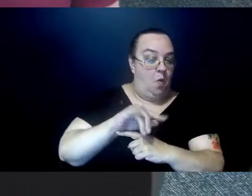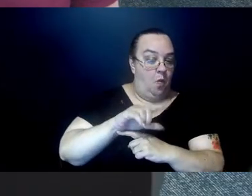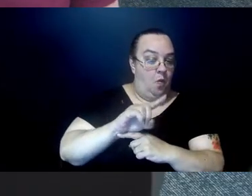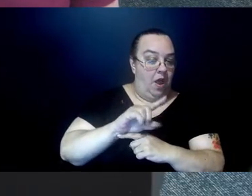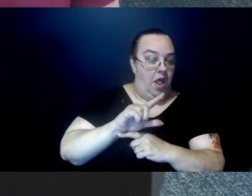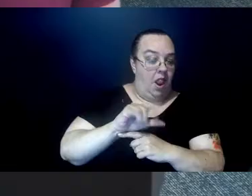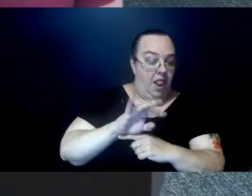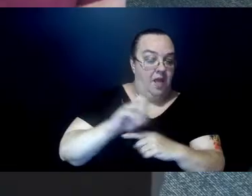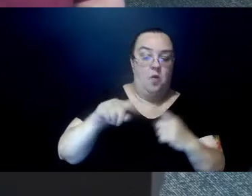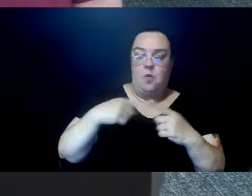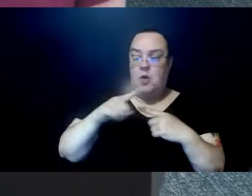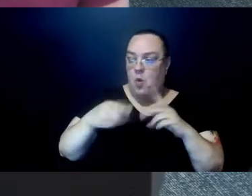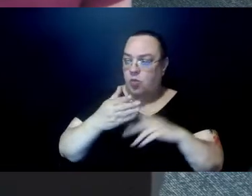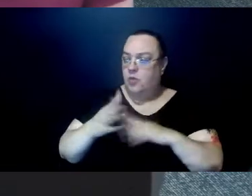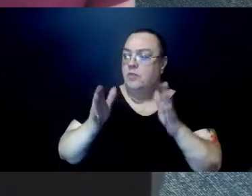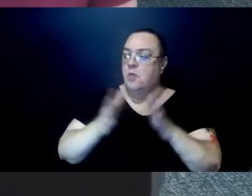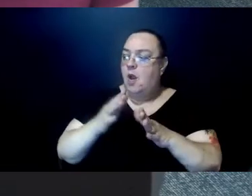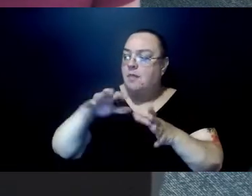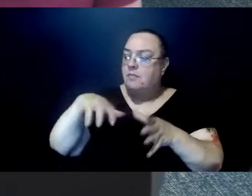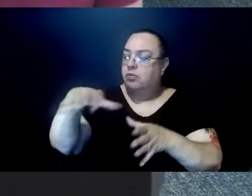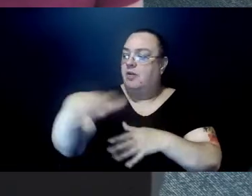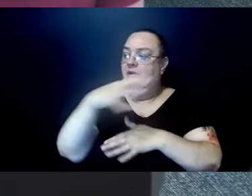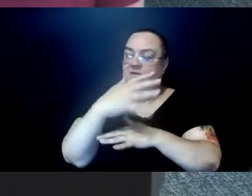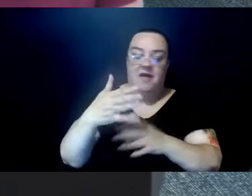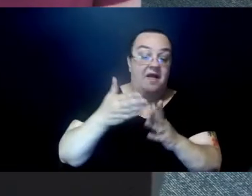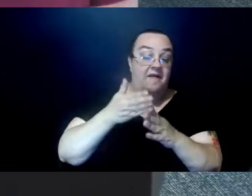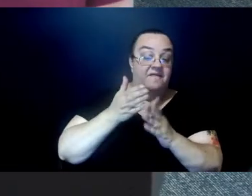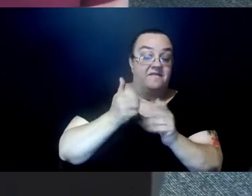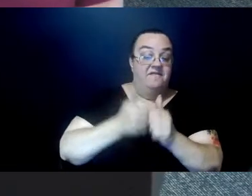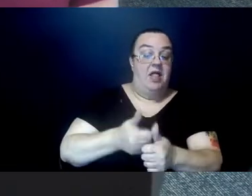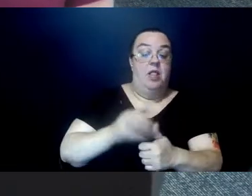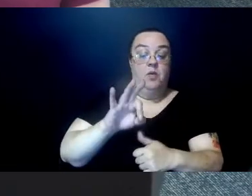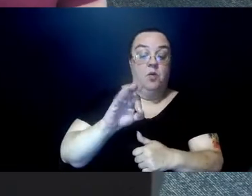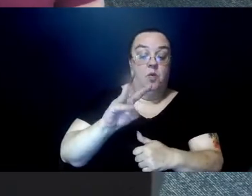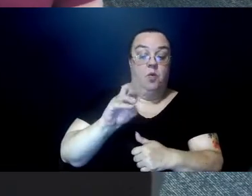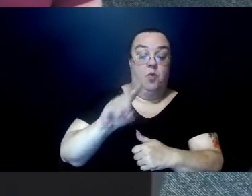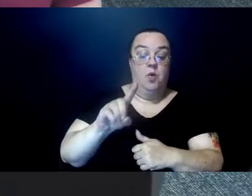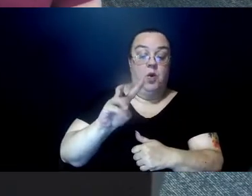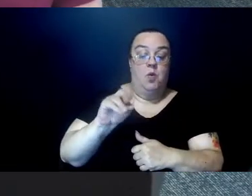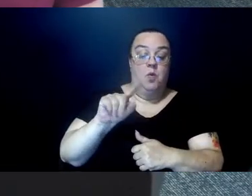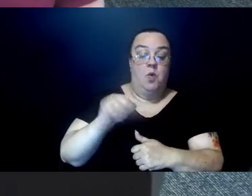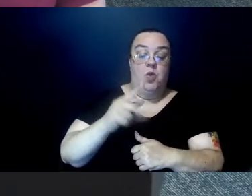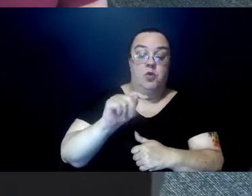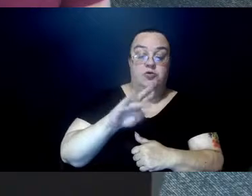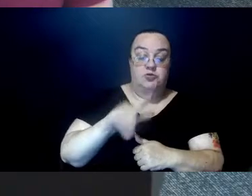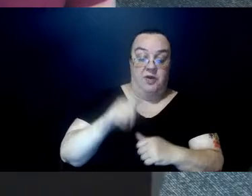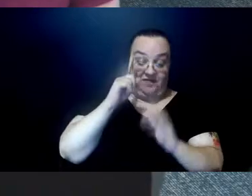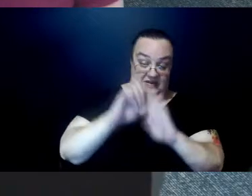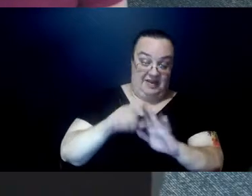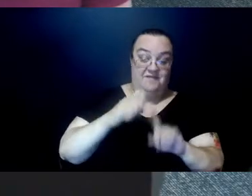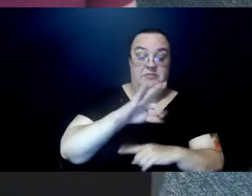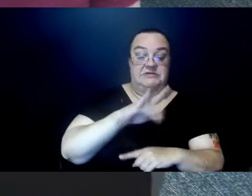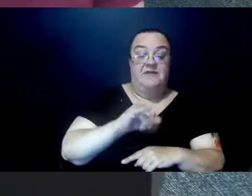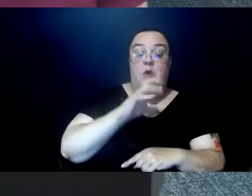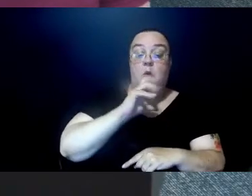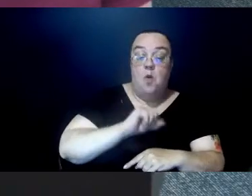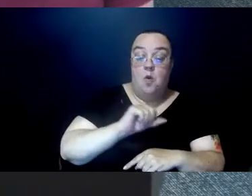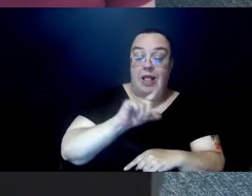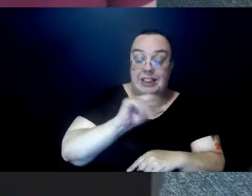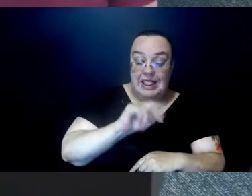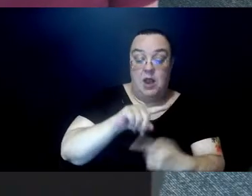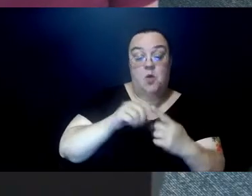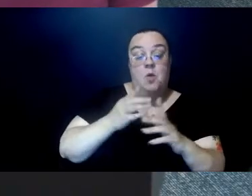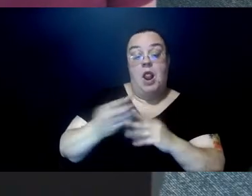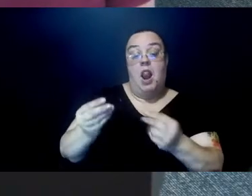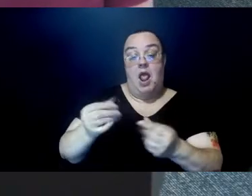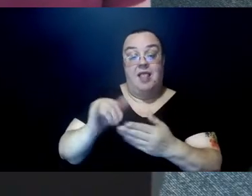patches of forest, following Woodworth Trail, for example, we move from Cheverly-owned land through lots that are privately owned, those owned